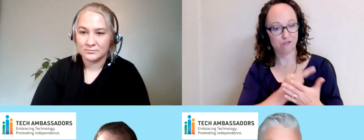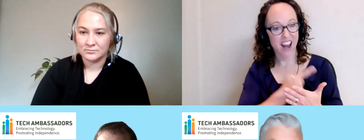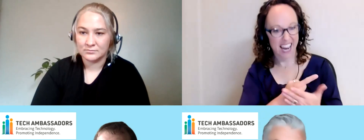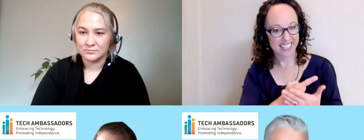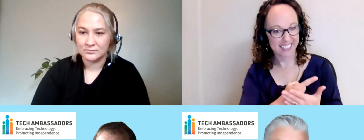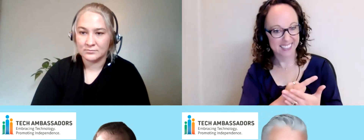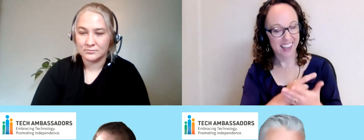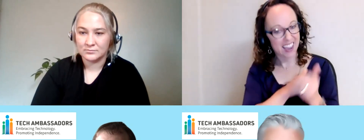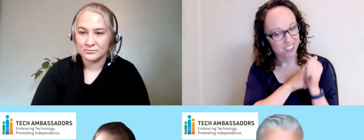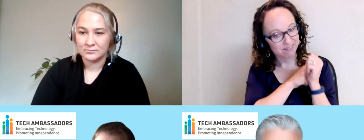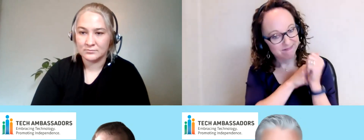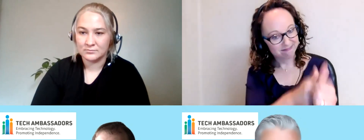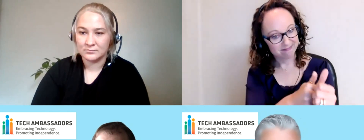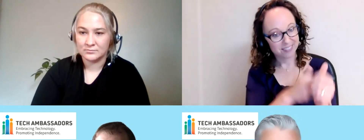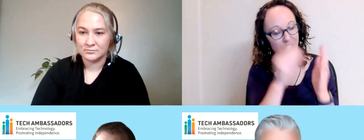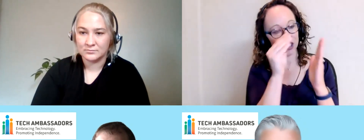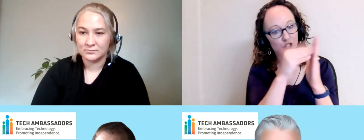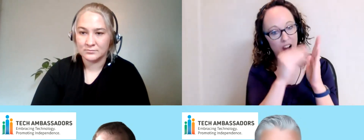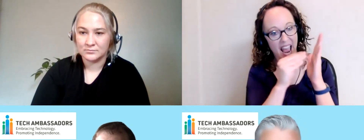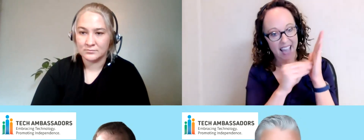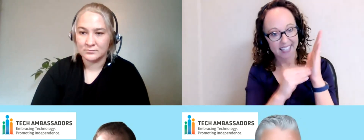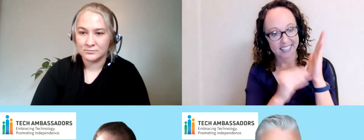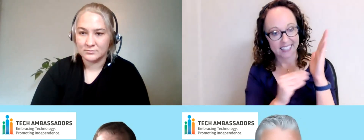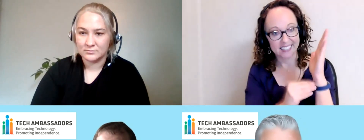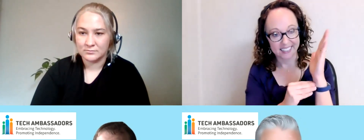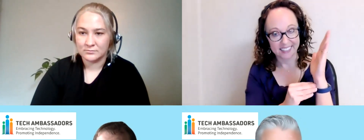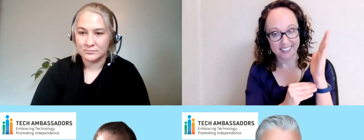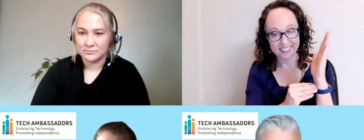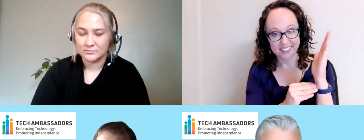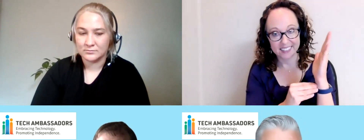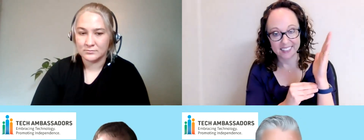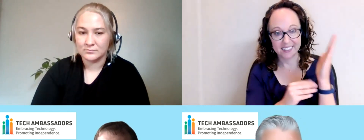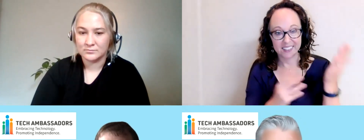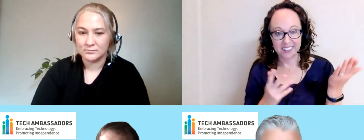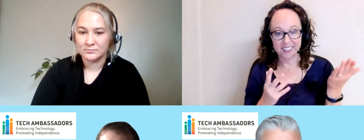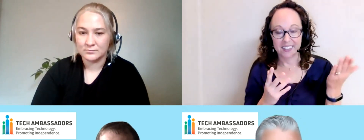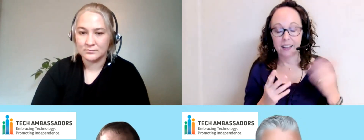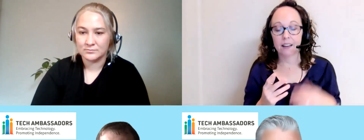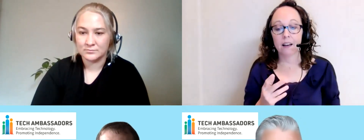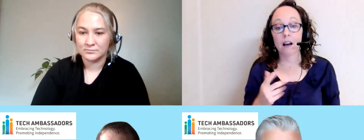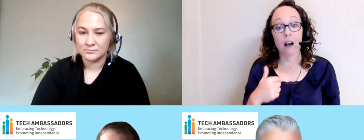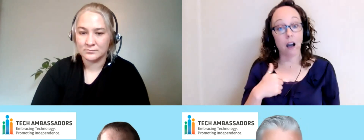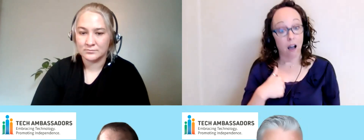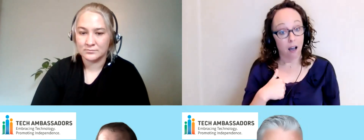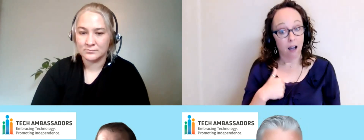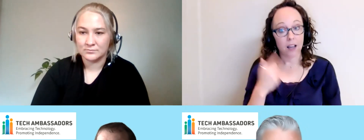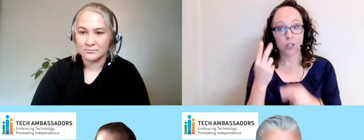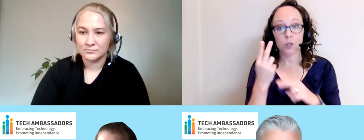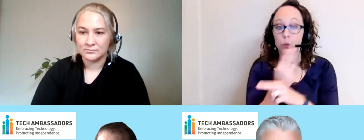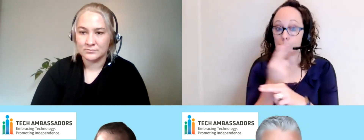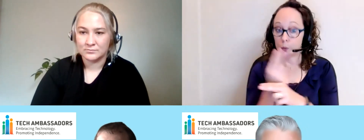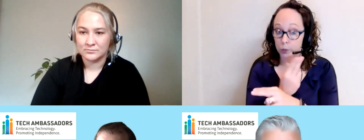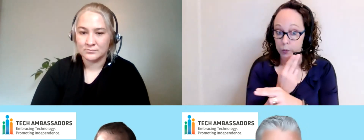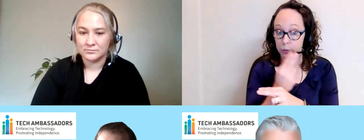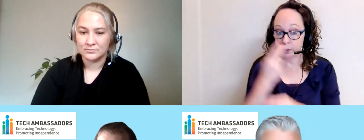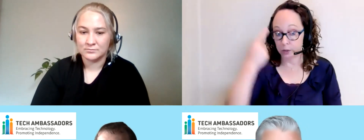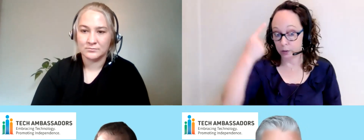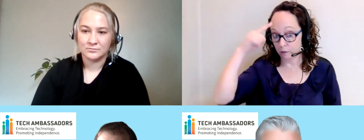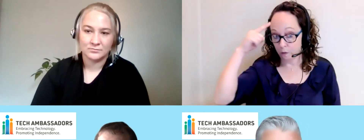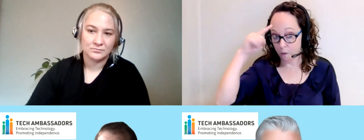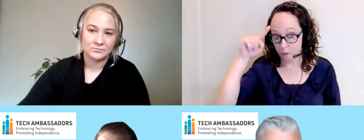that. And it also, what I use it for is